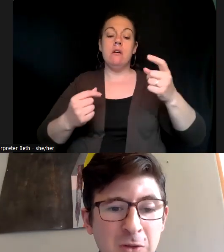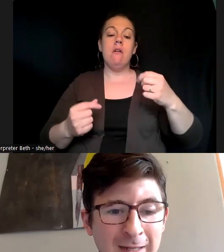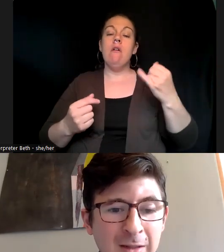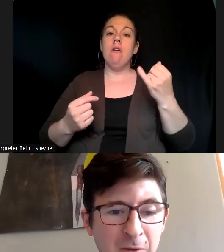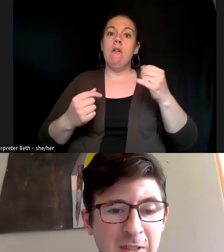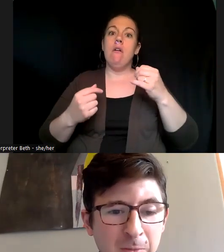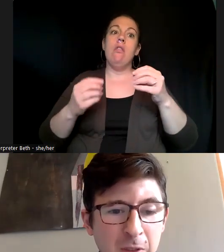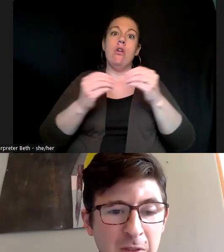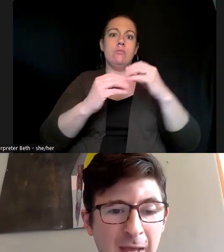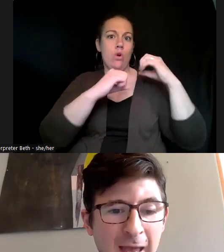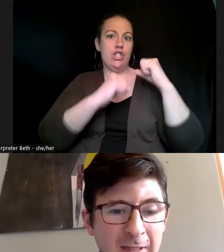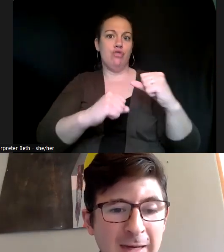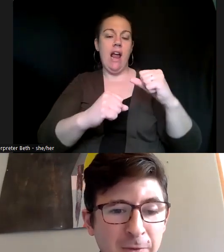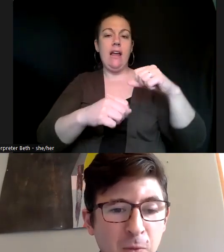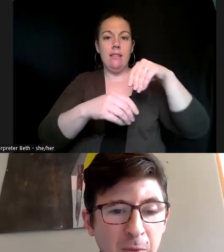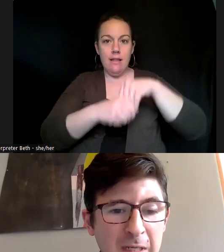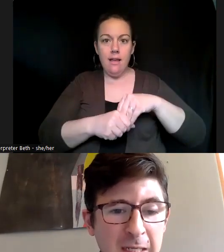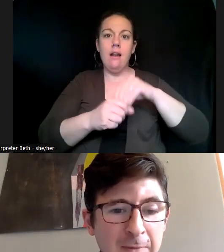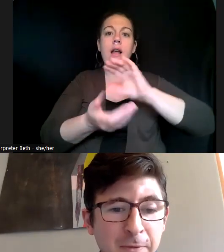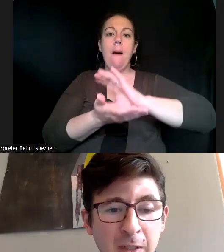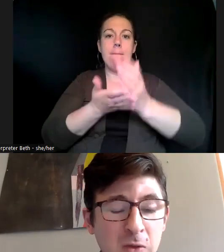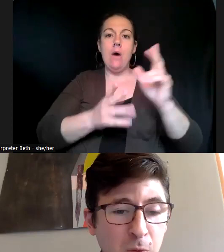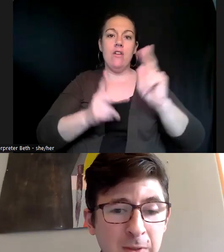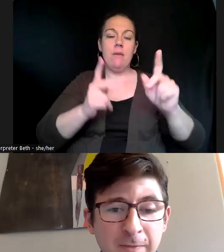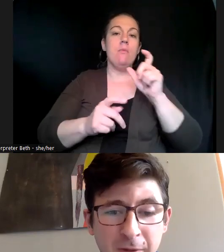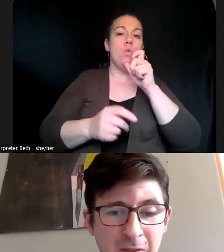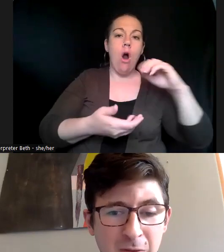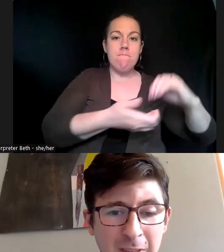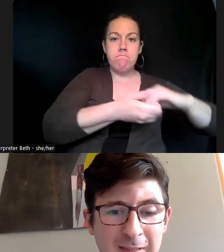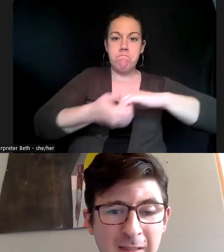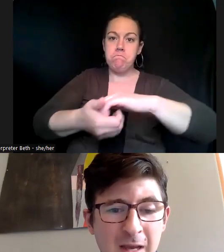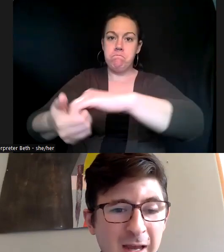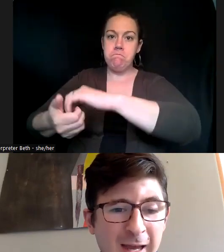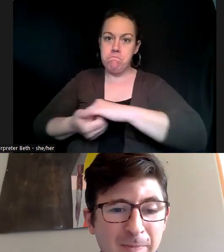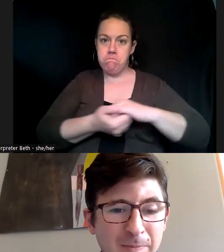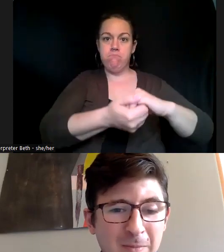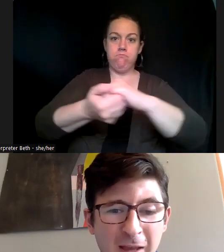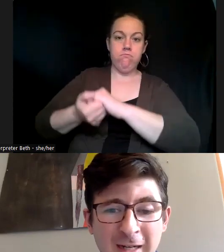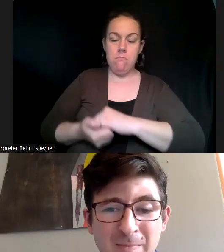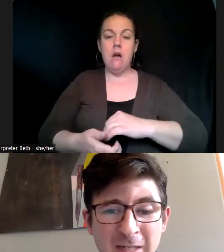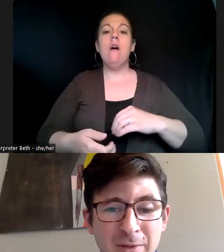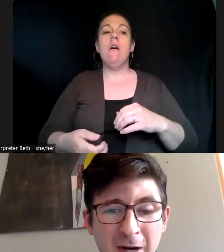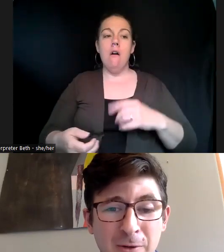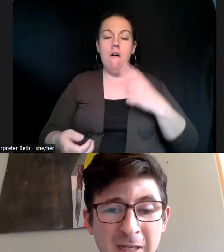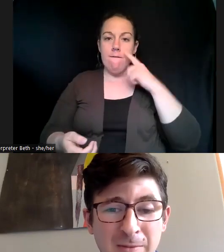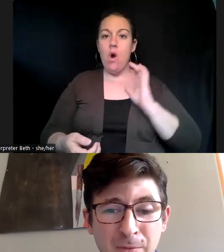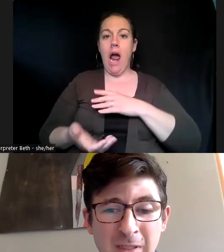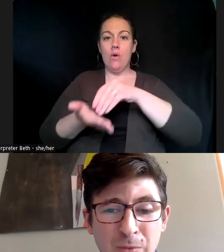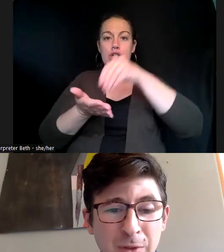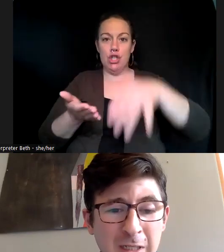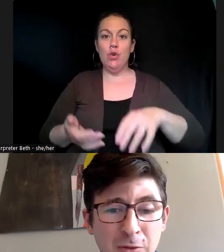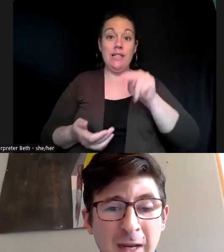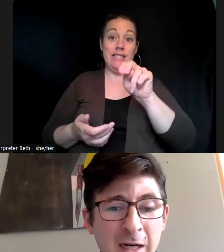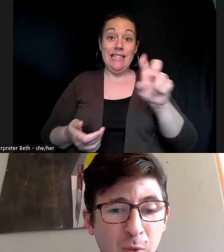much more strength in those numbers to advocate for what we need for our schools and for our students. I think our big priority